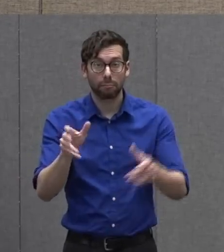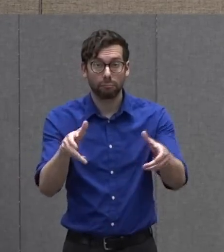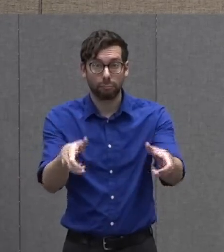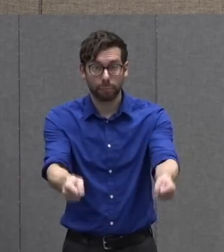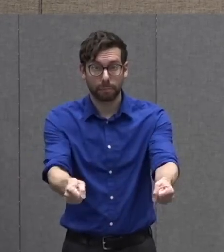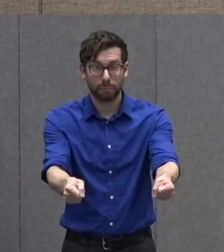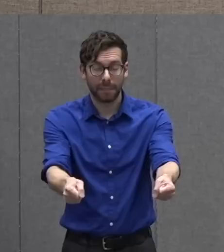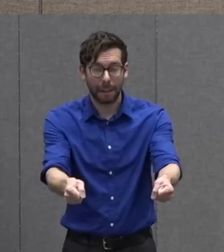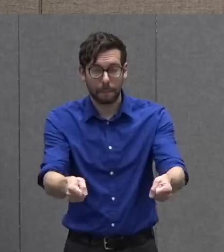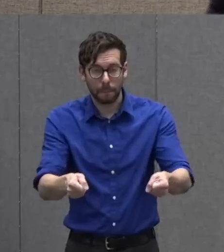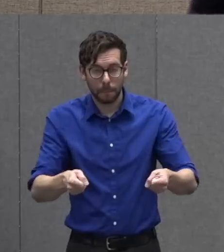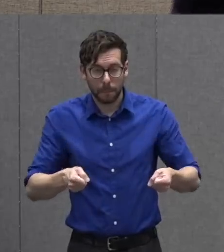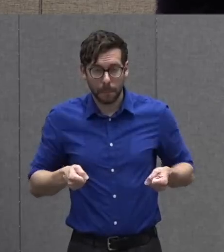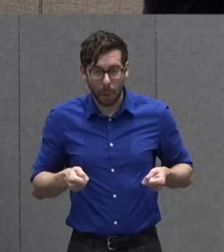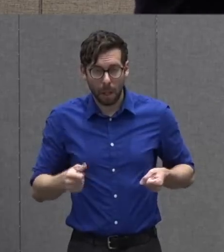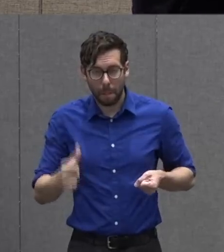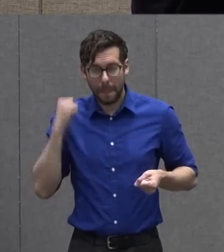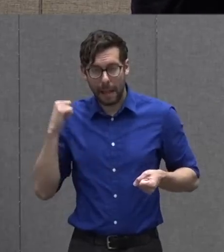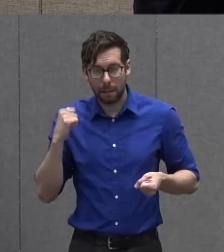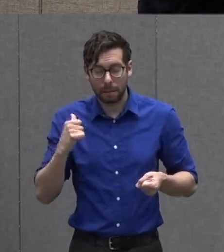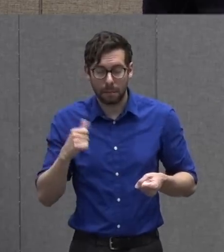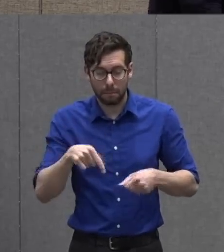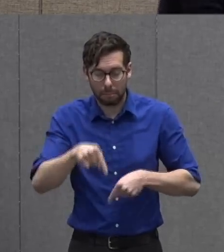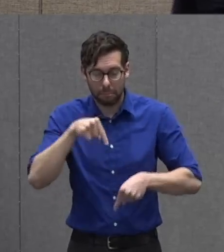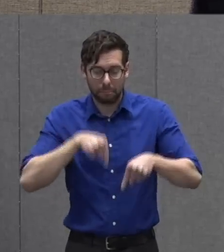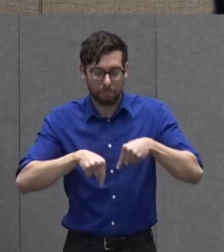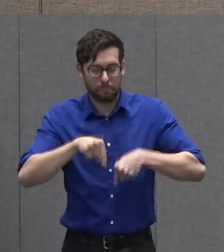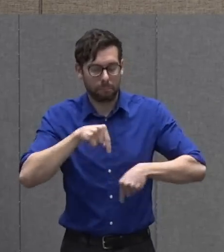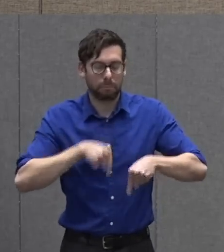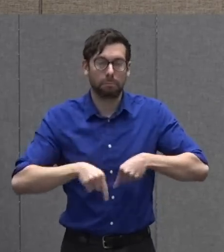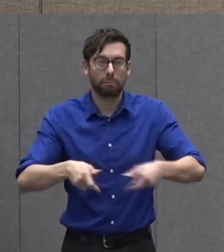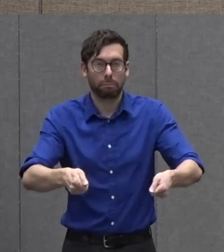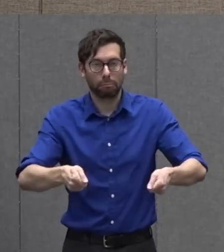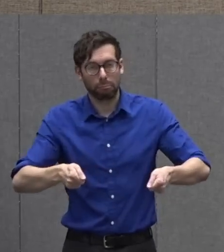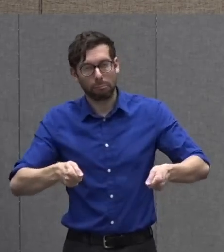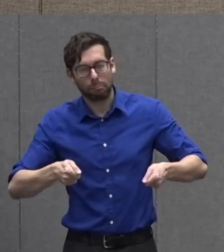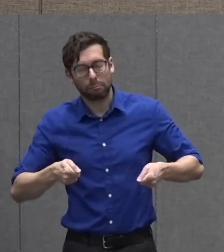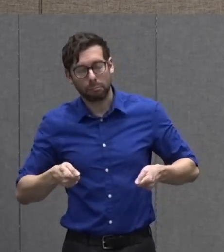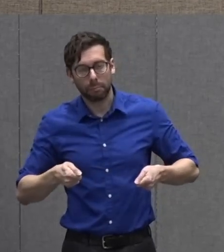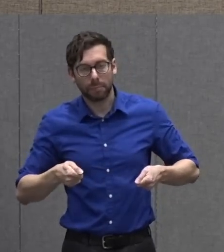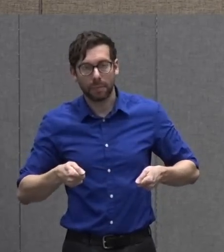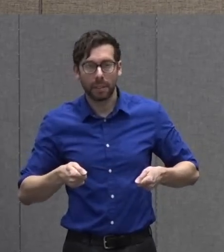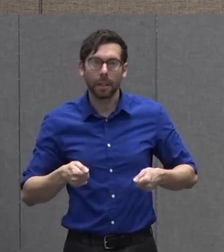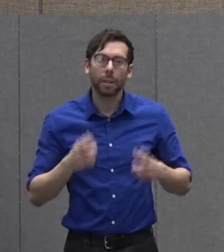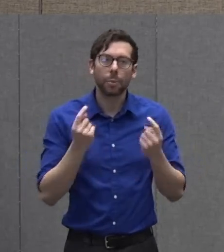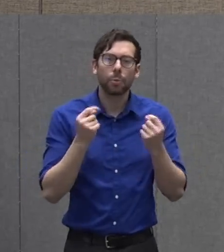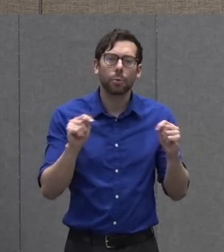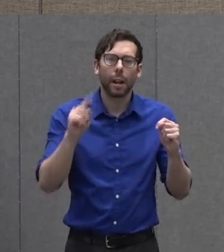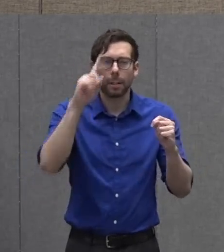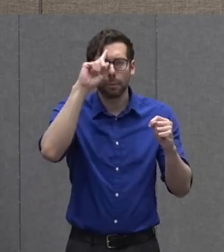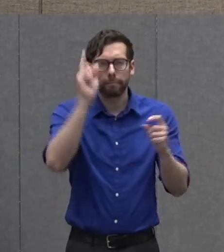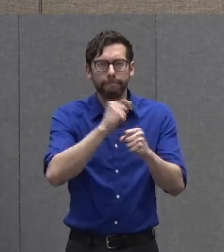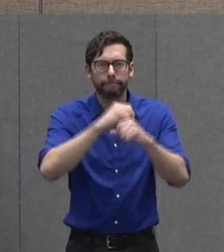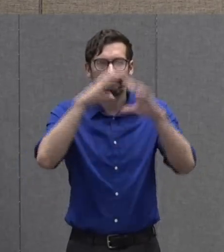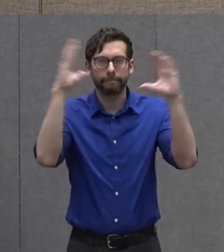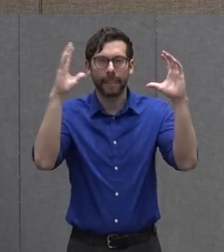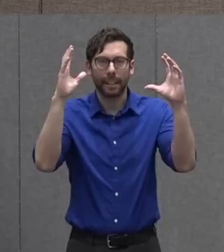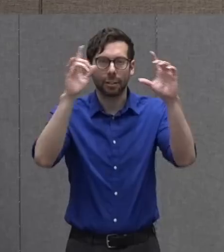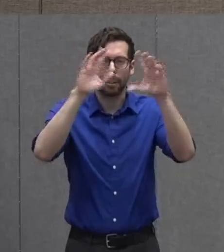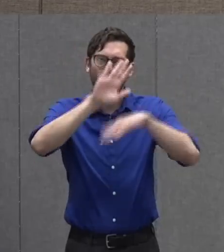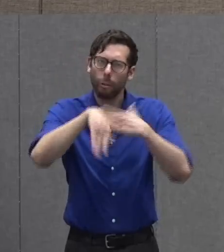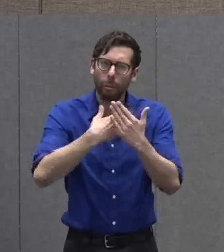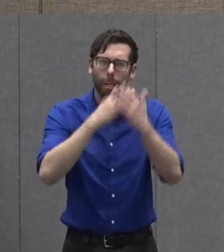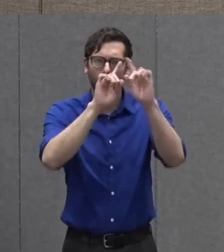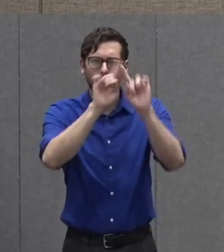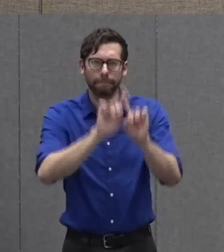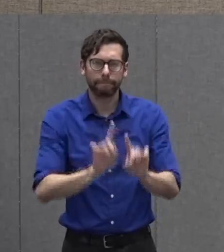I'm pulling the wagon backwards. So think about all of these different things. Think about when